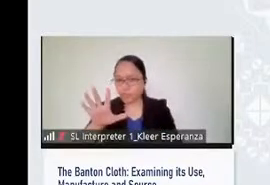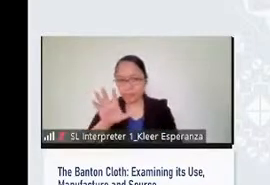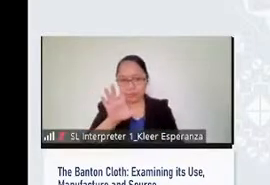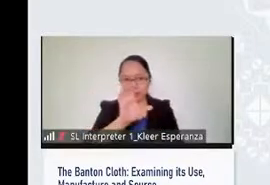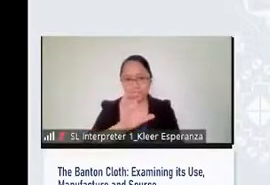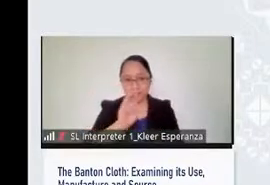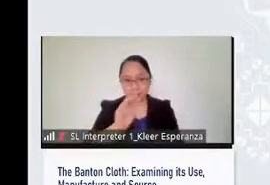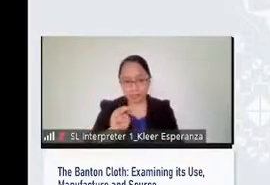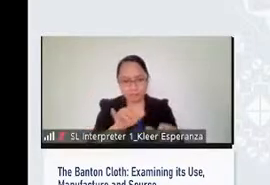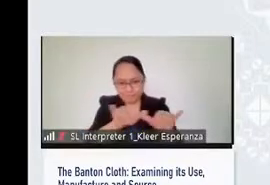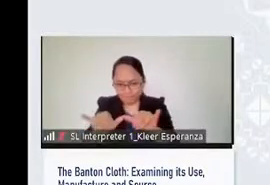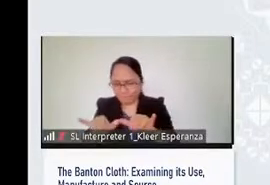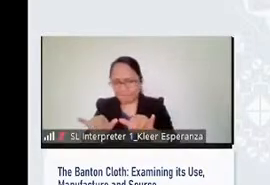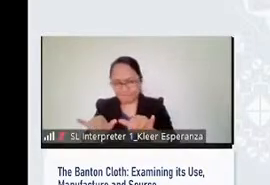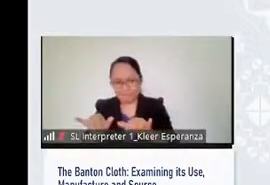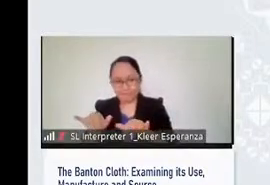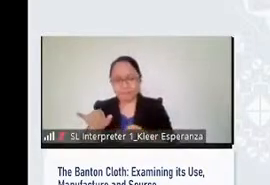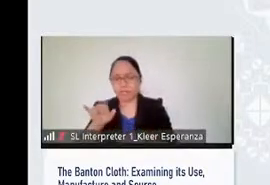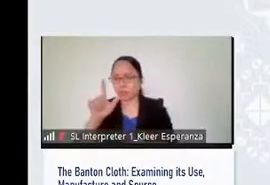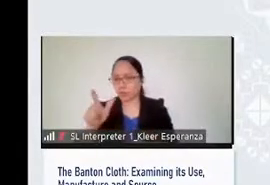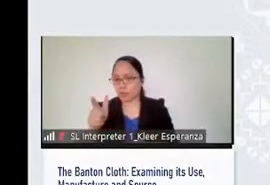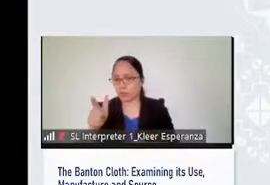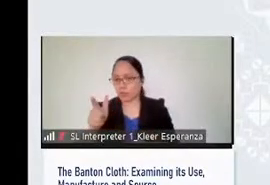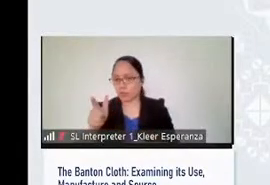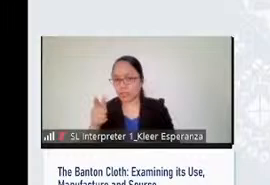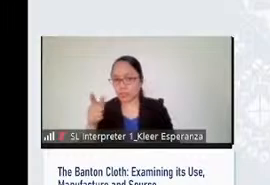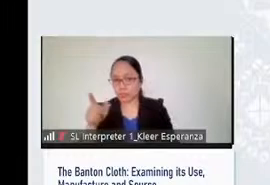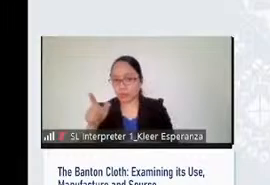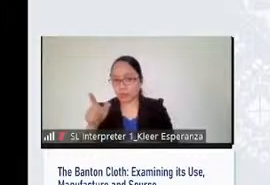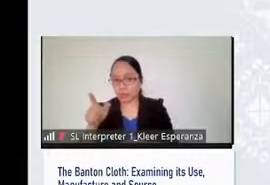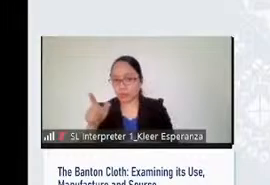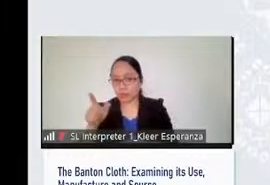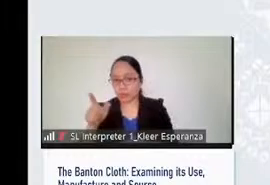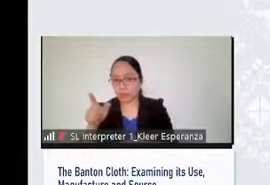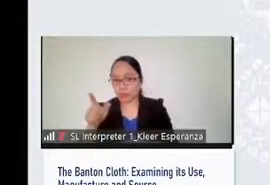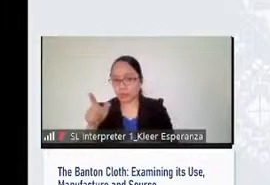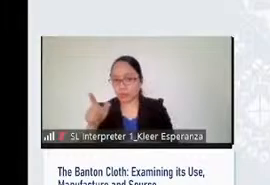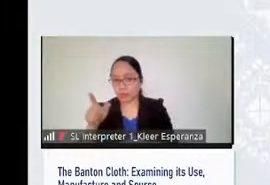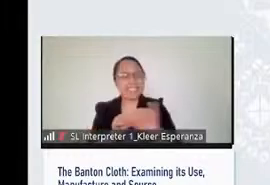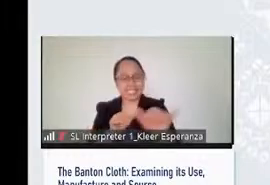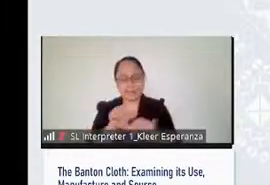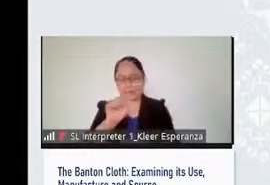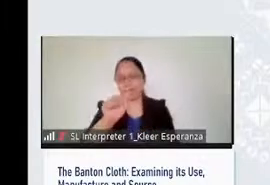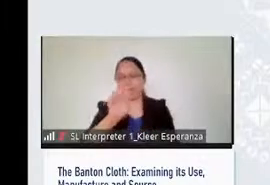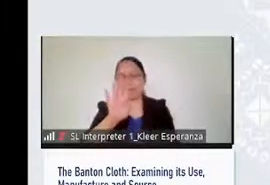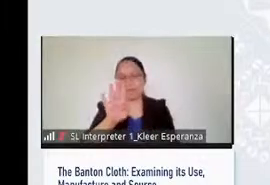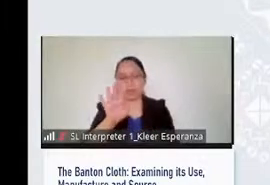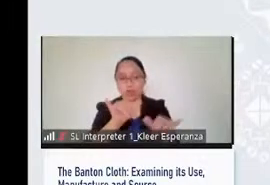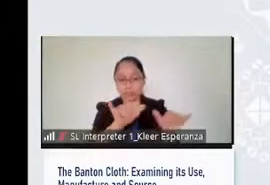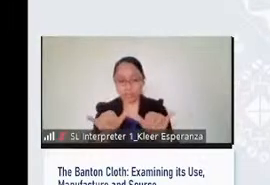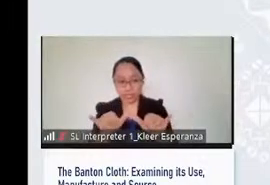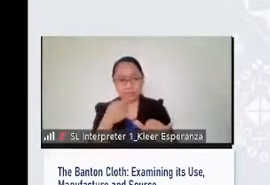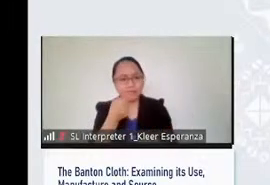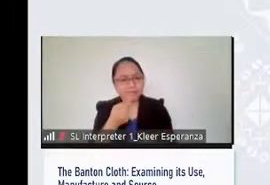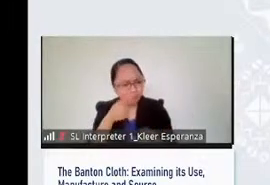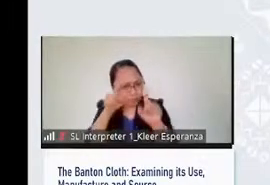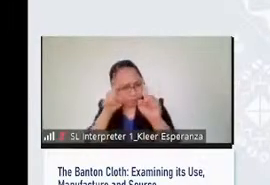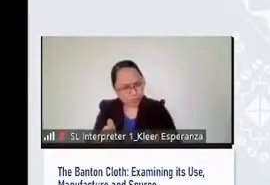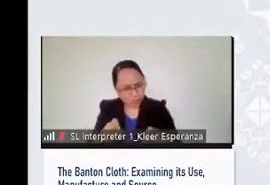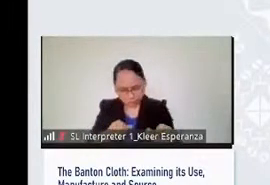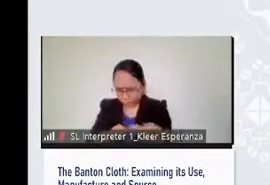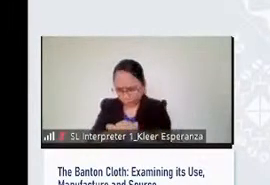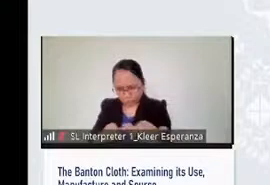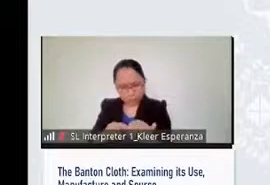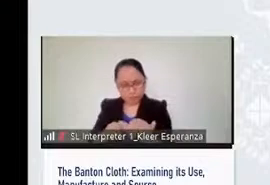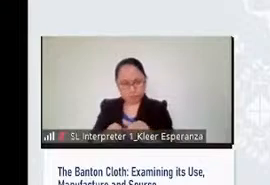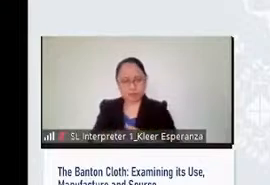45 by 21 centimeters or A4 size, the said tests were omitted in the study. Due to the fragile condition and